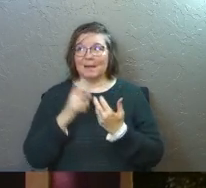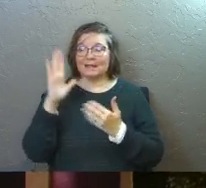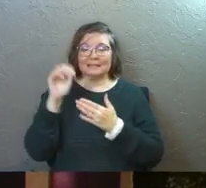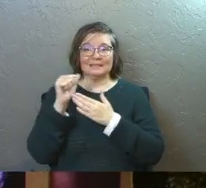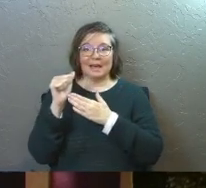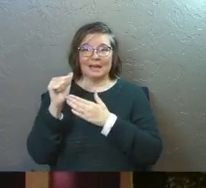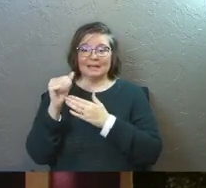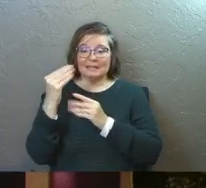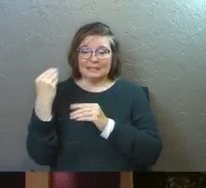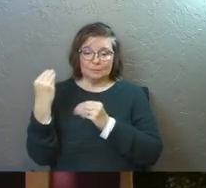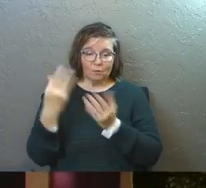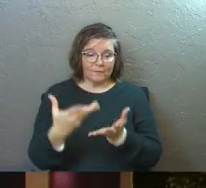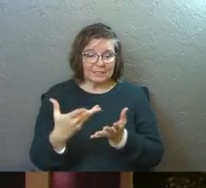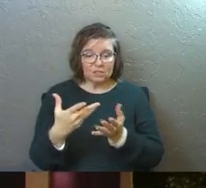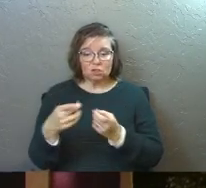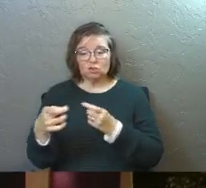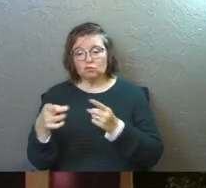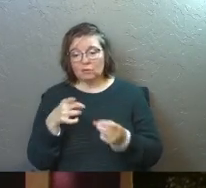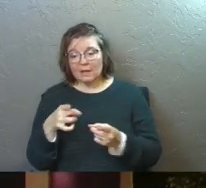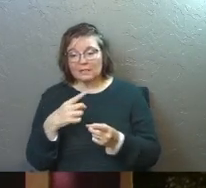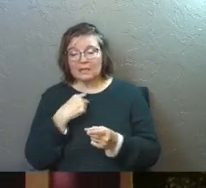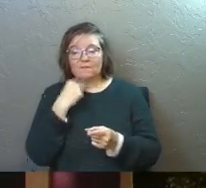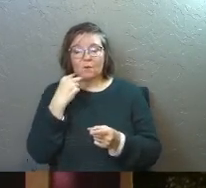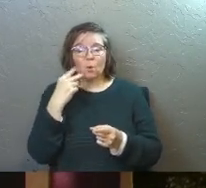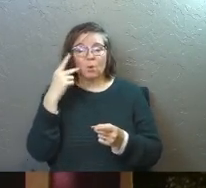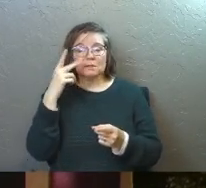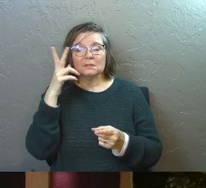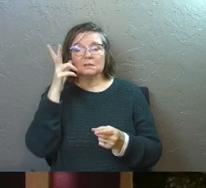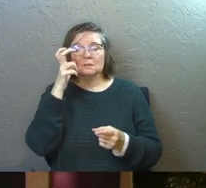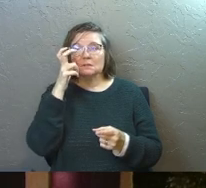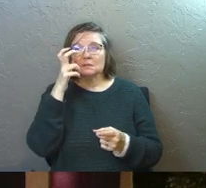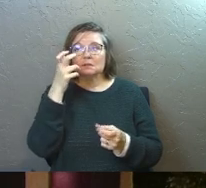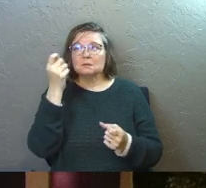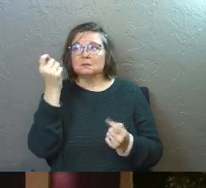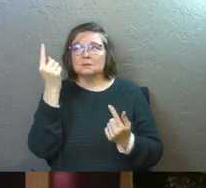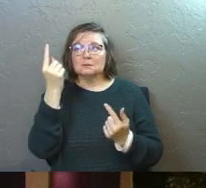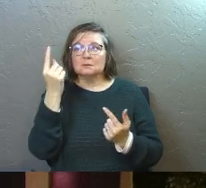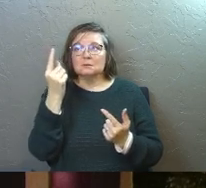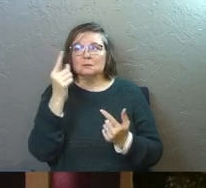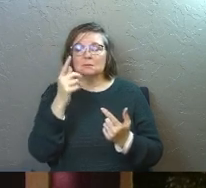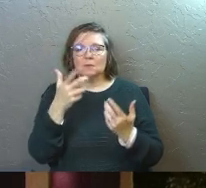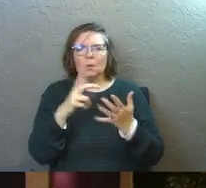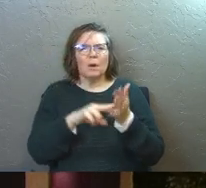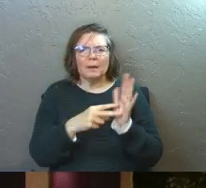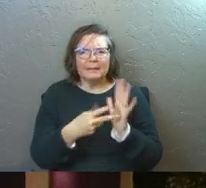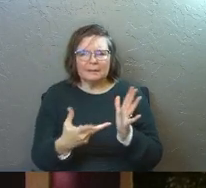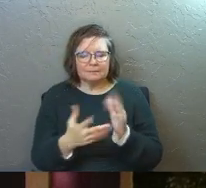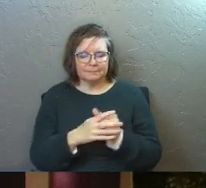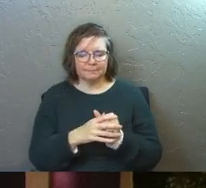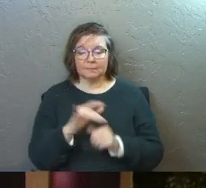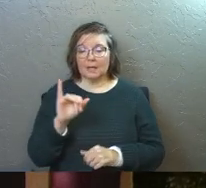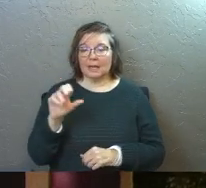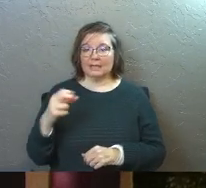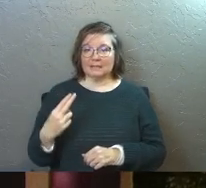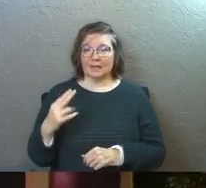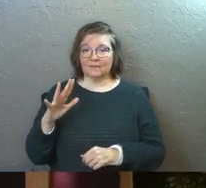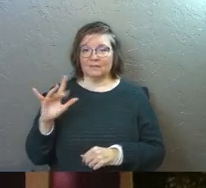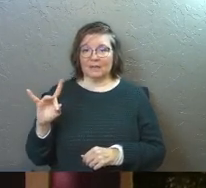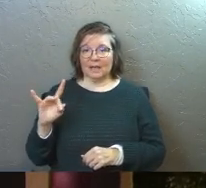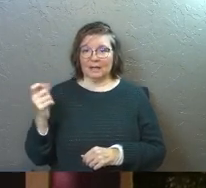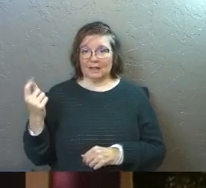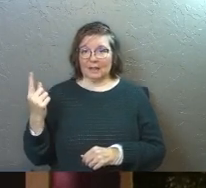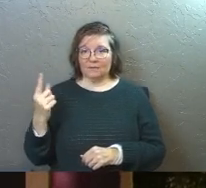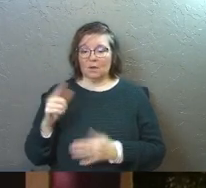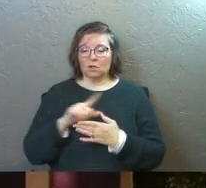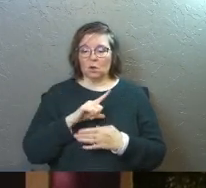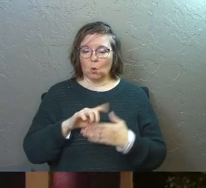God's guidance, his provision, his direction, his voice, it's unmatched. Okay, what do I mean by this? Isaiah 58:11 says, and the Lord